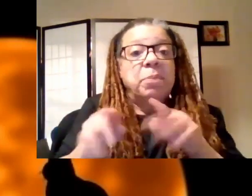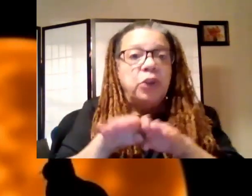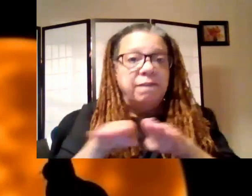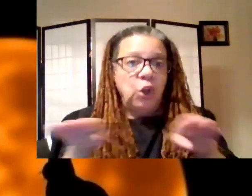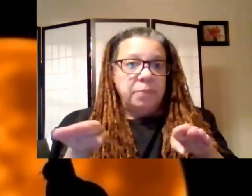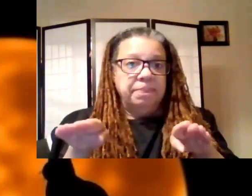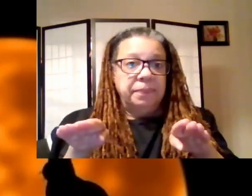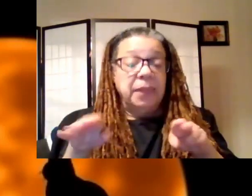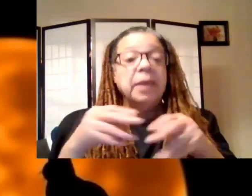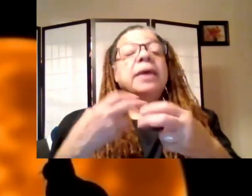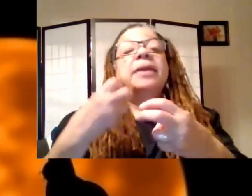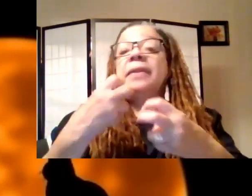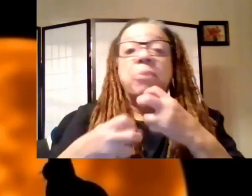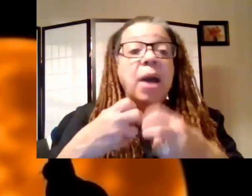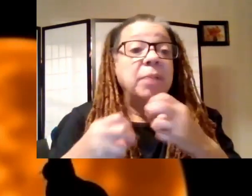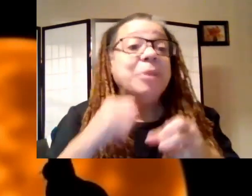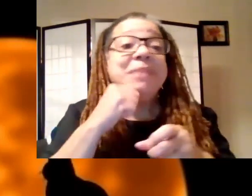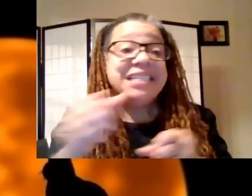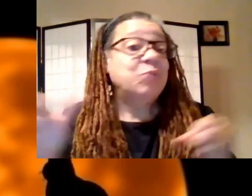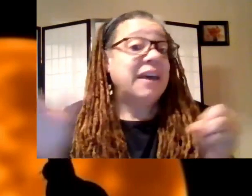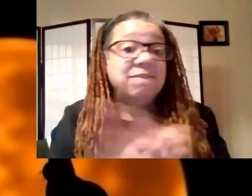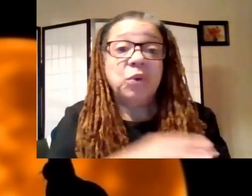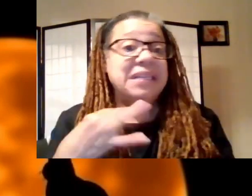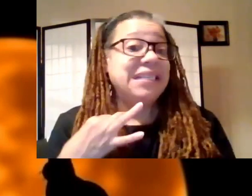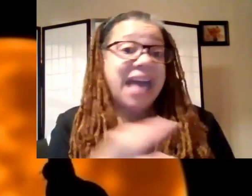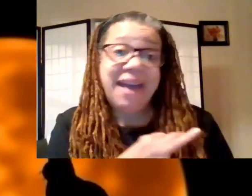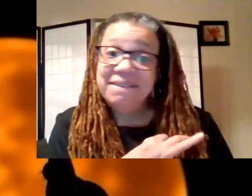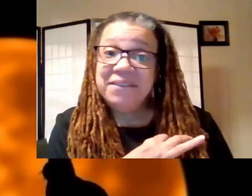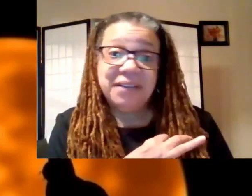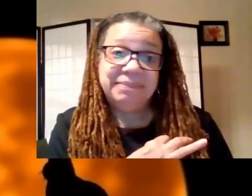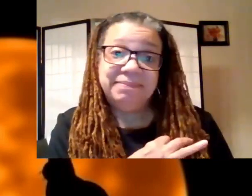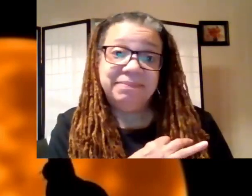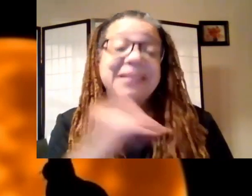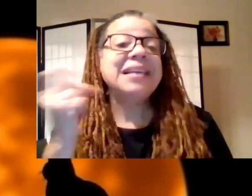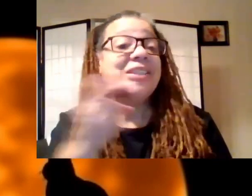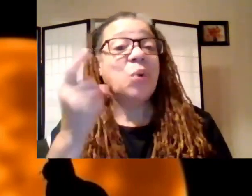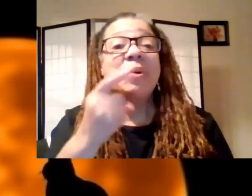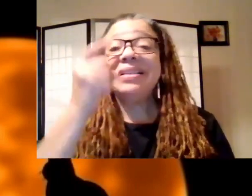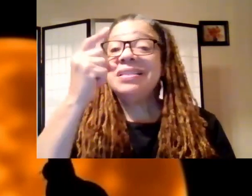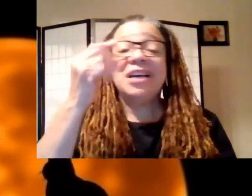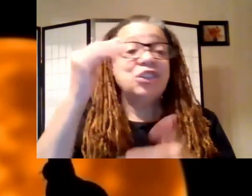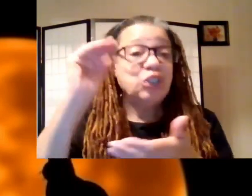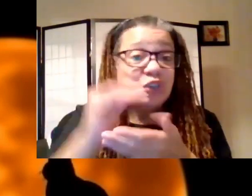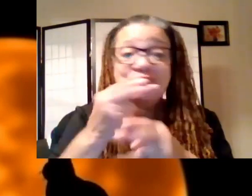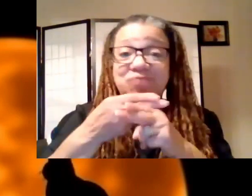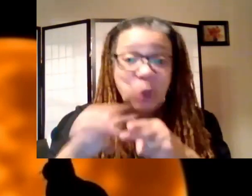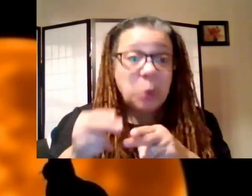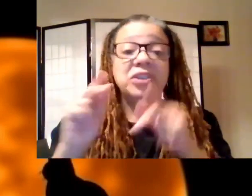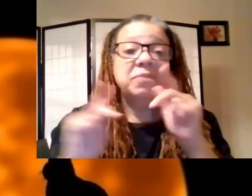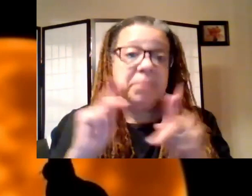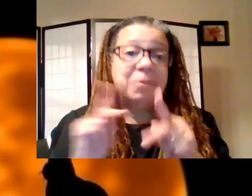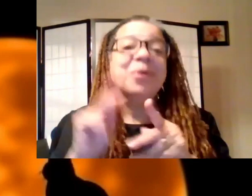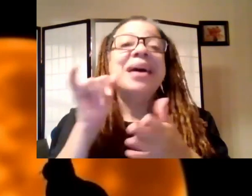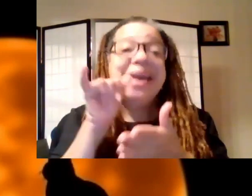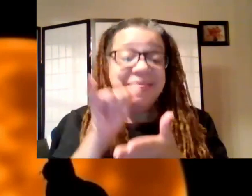problem is that they are not fully staffed. There is always a shortage. And that is where the